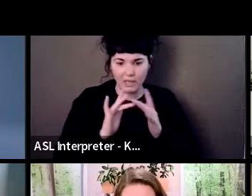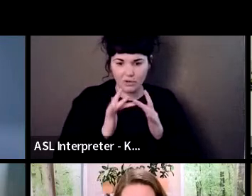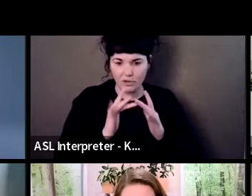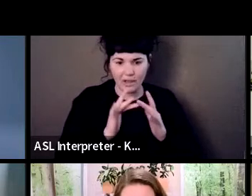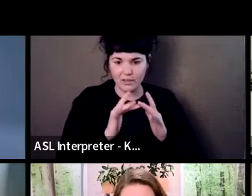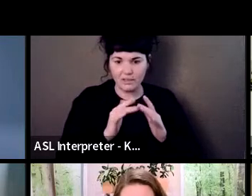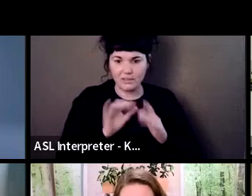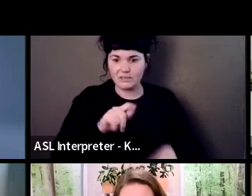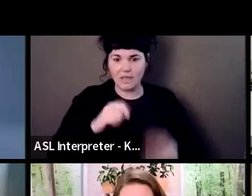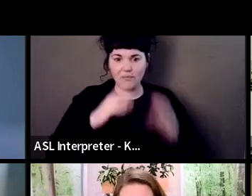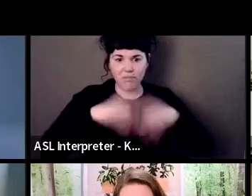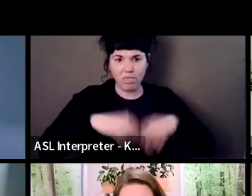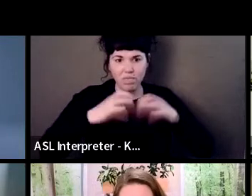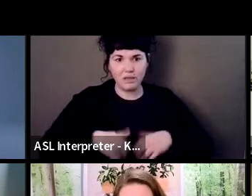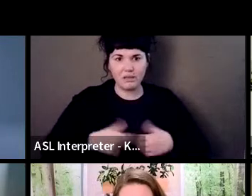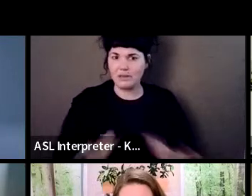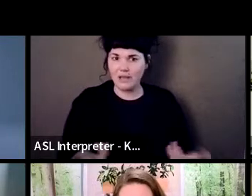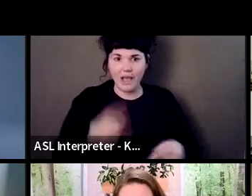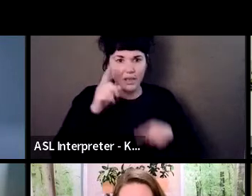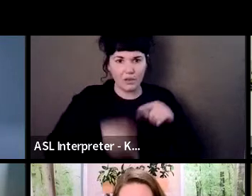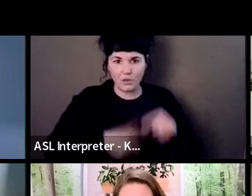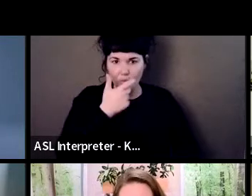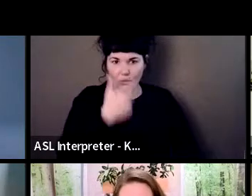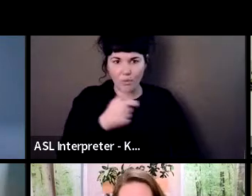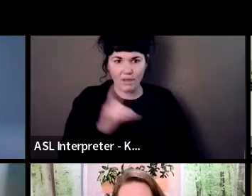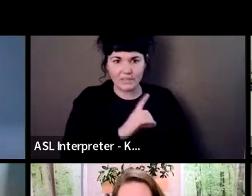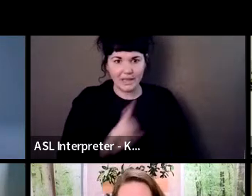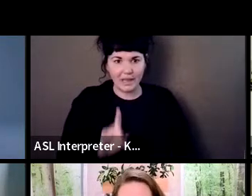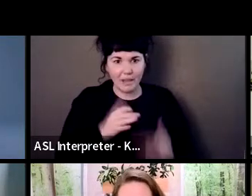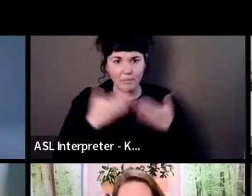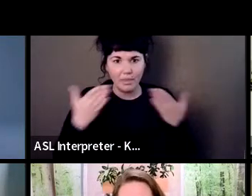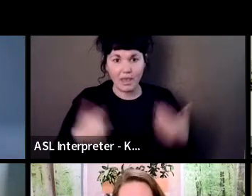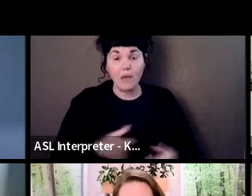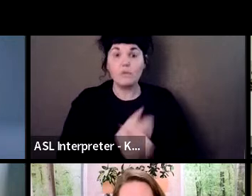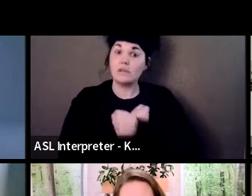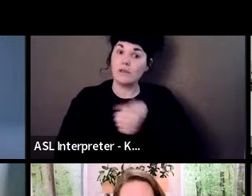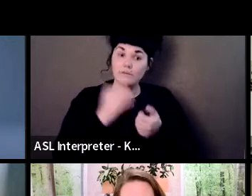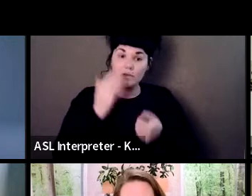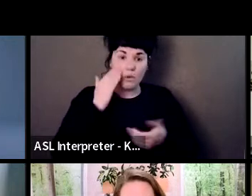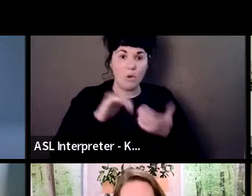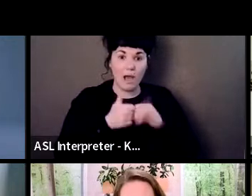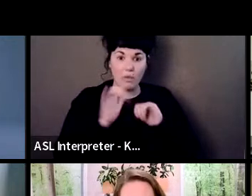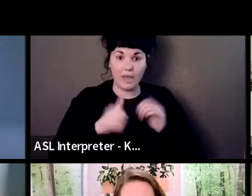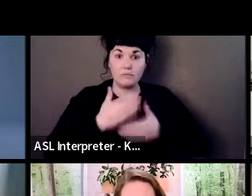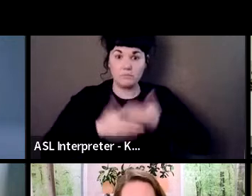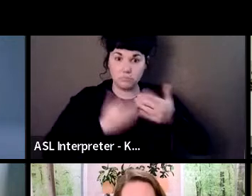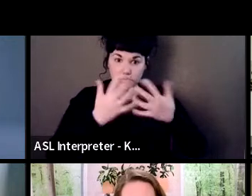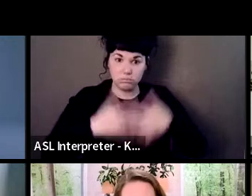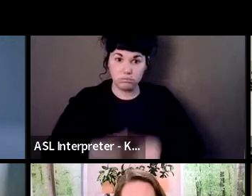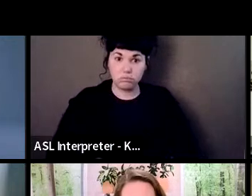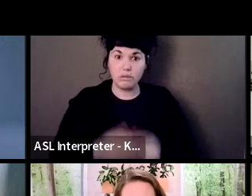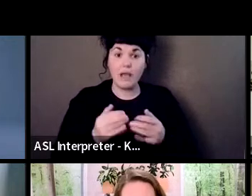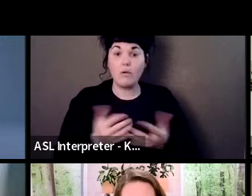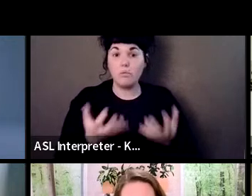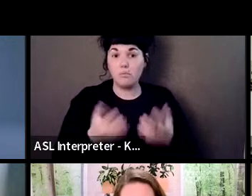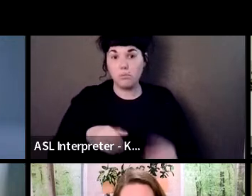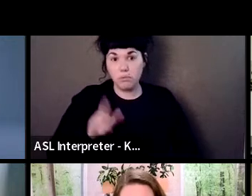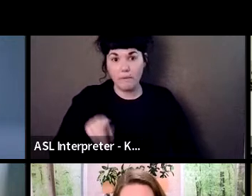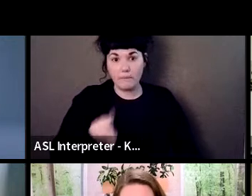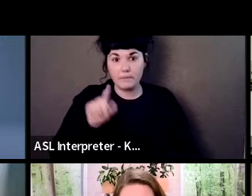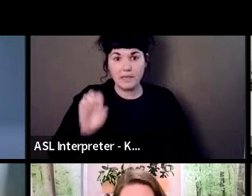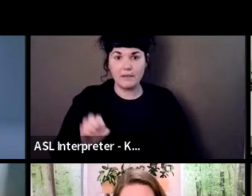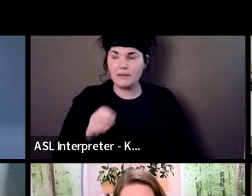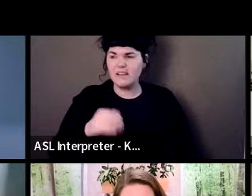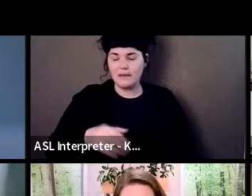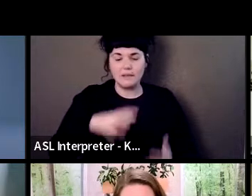But so I'd love to know how that goes, if you could give us an update. And lessons learned. I haven't gotten to lessons learned yet, but